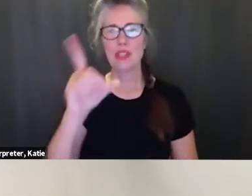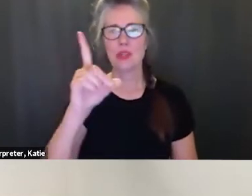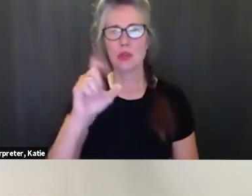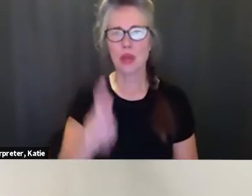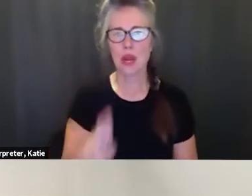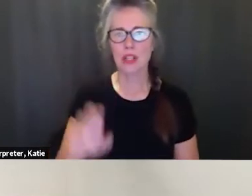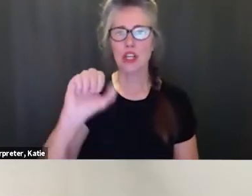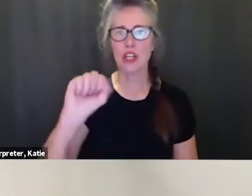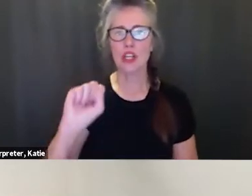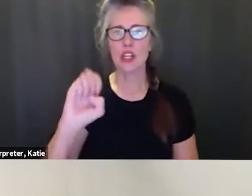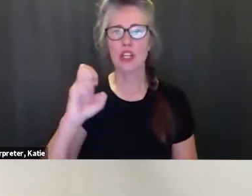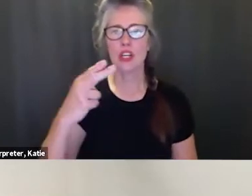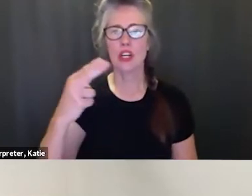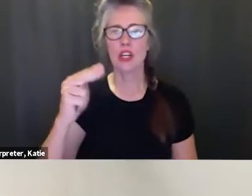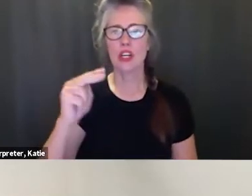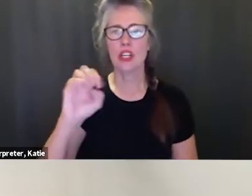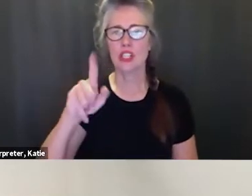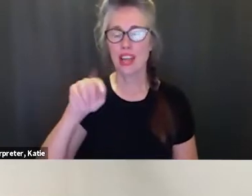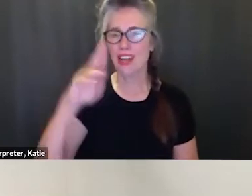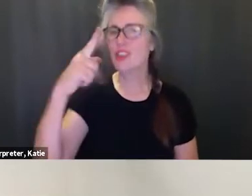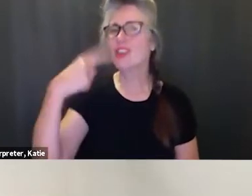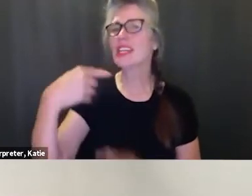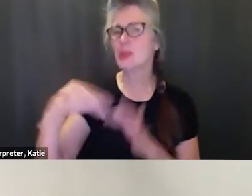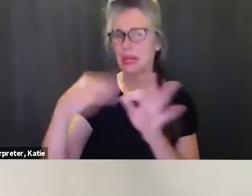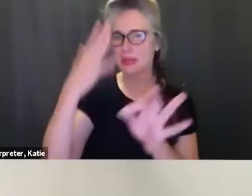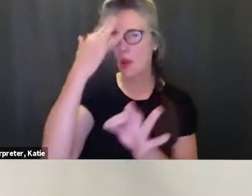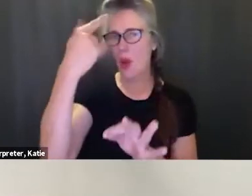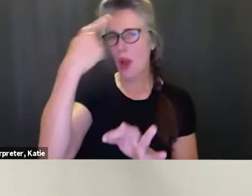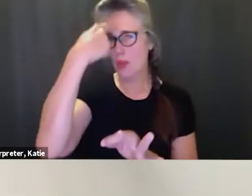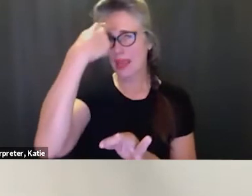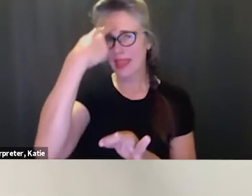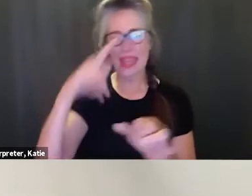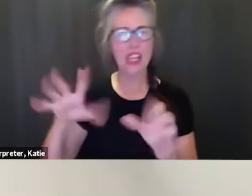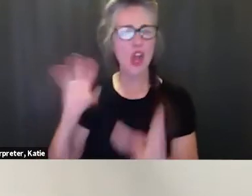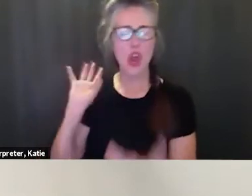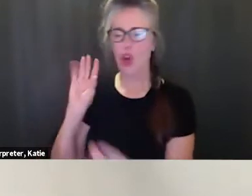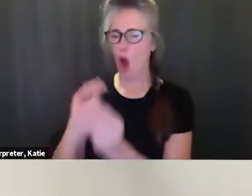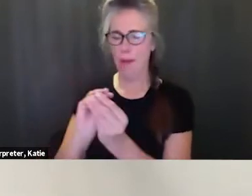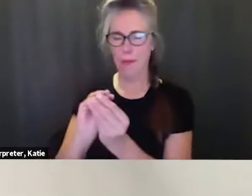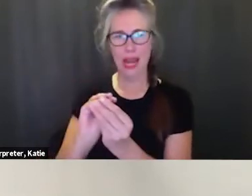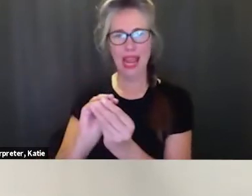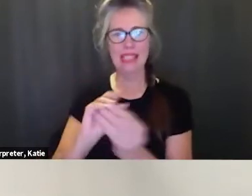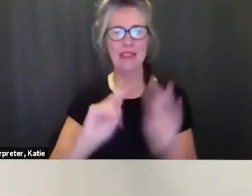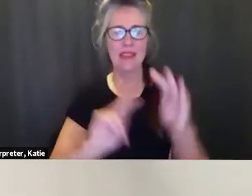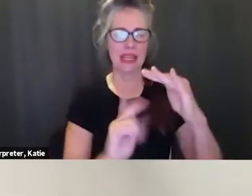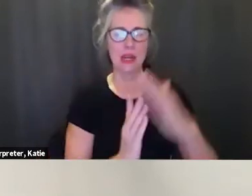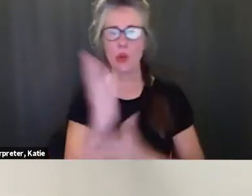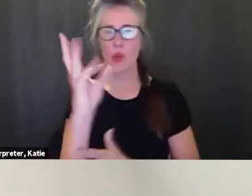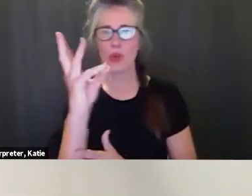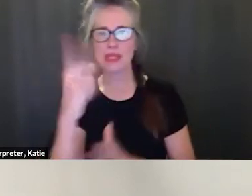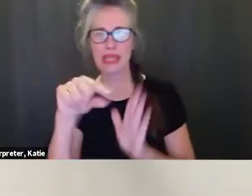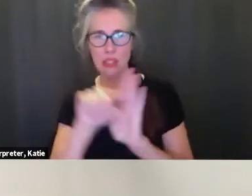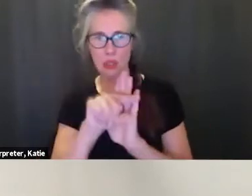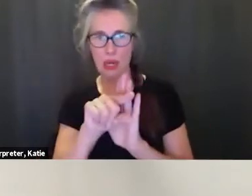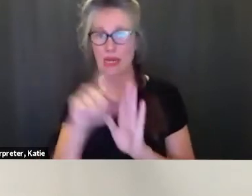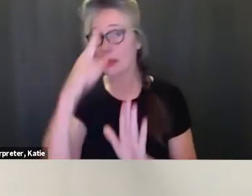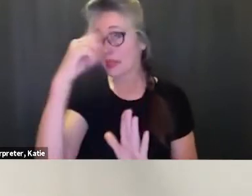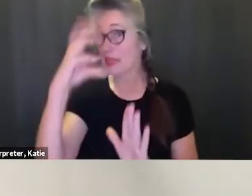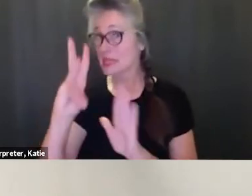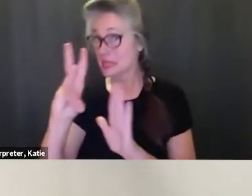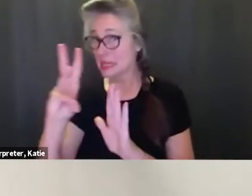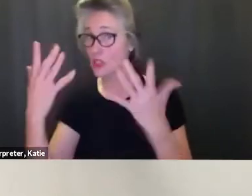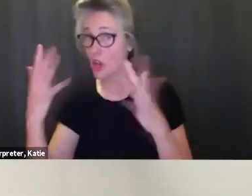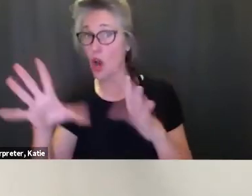more about why we believe that having a comprehensive kindergarten through 6th grade, because 6 already adopted